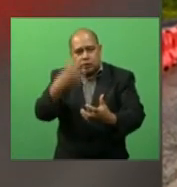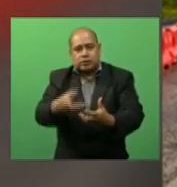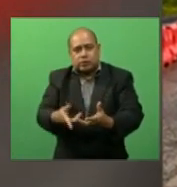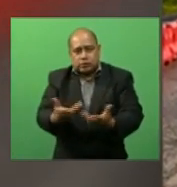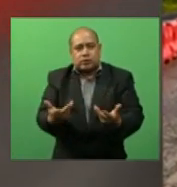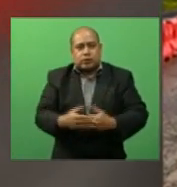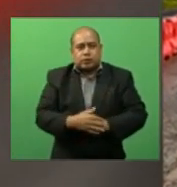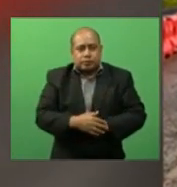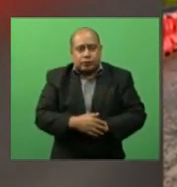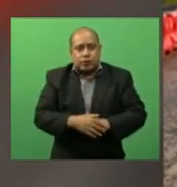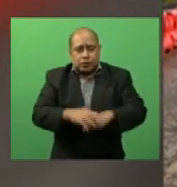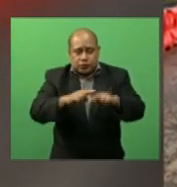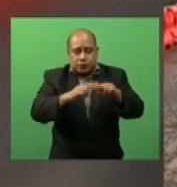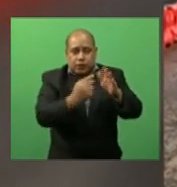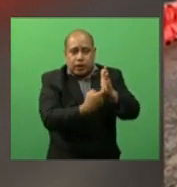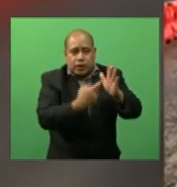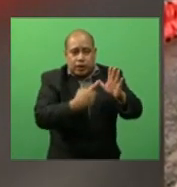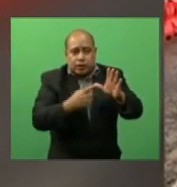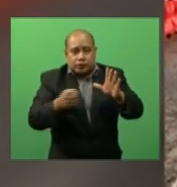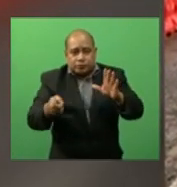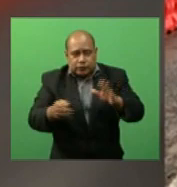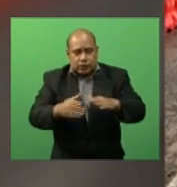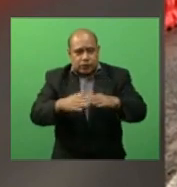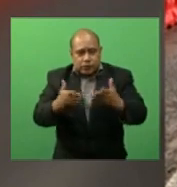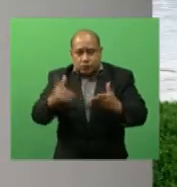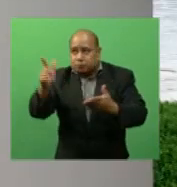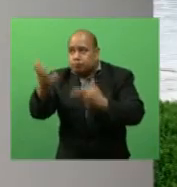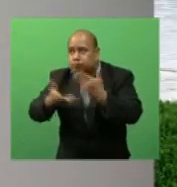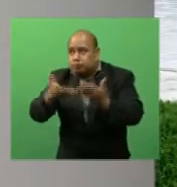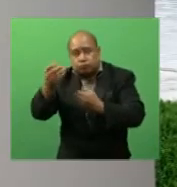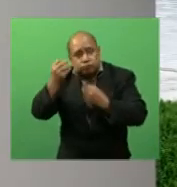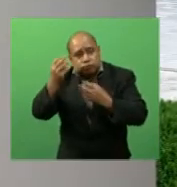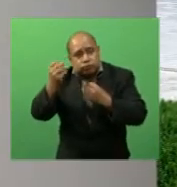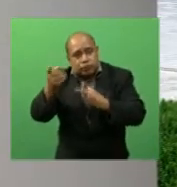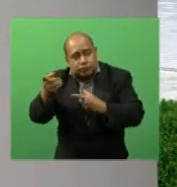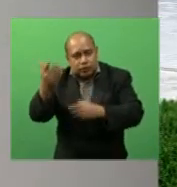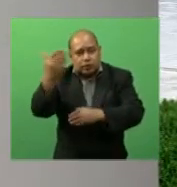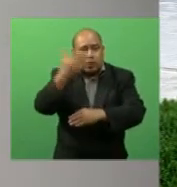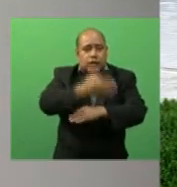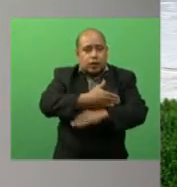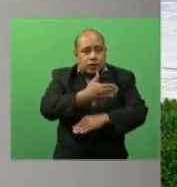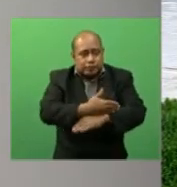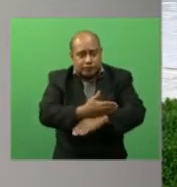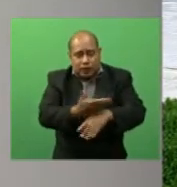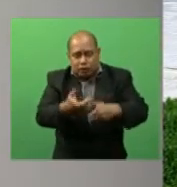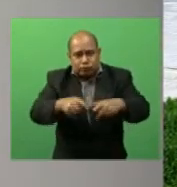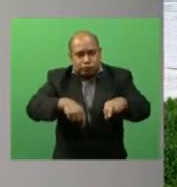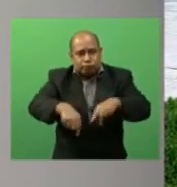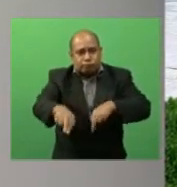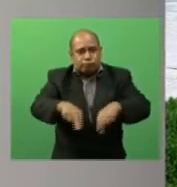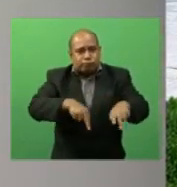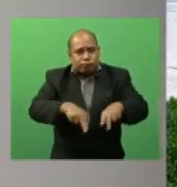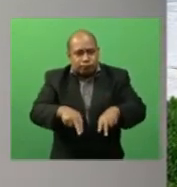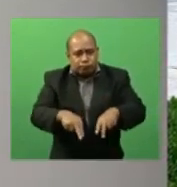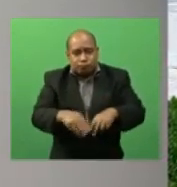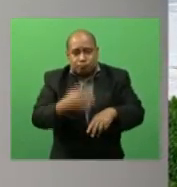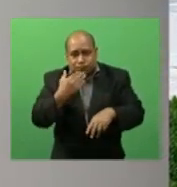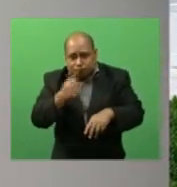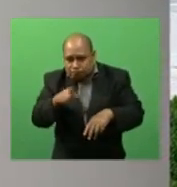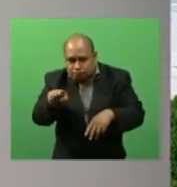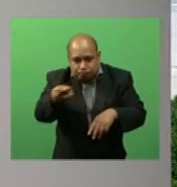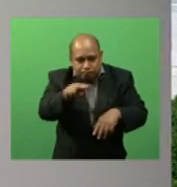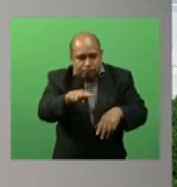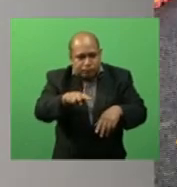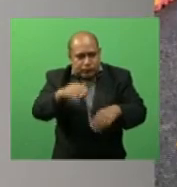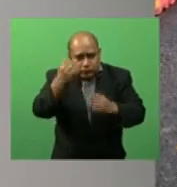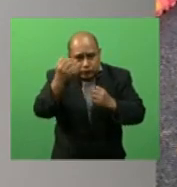few streetlights to provide adequate visibility at night. The public is reminded to adhere to the traffic light signals to prevent any